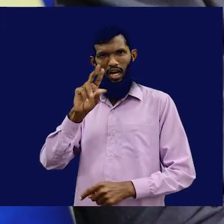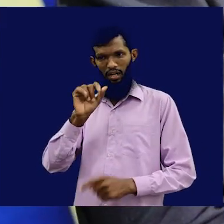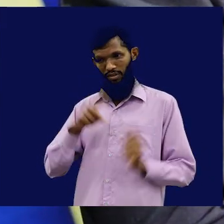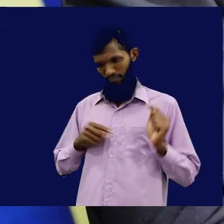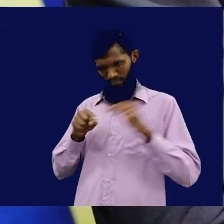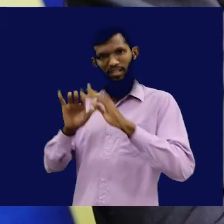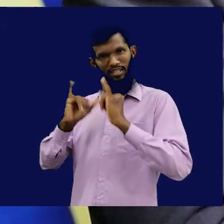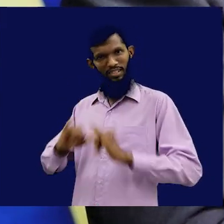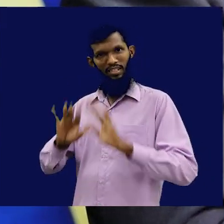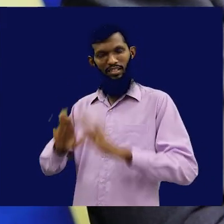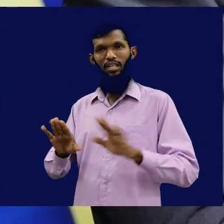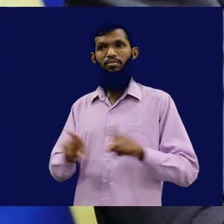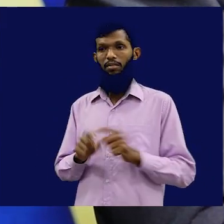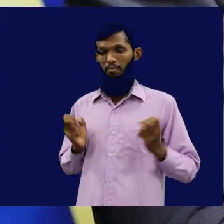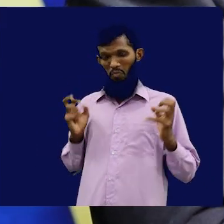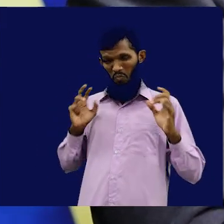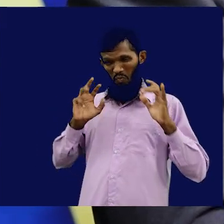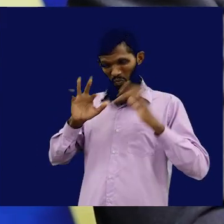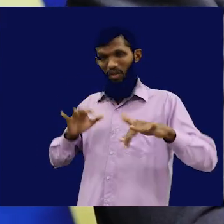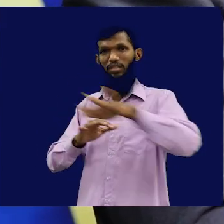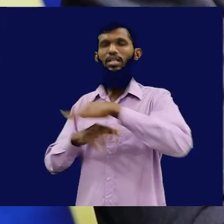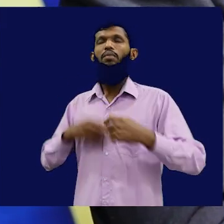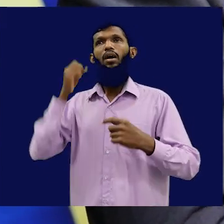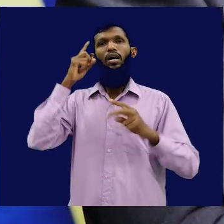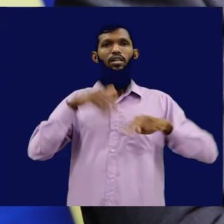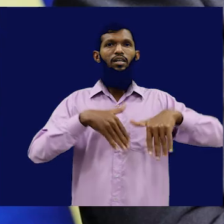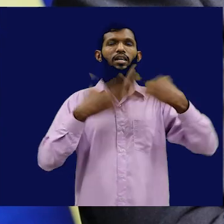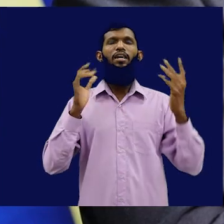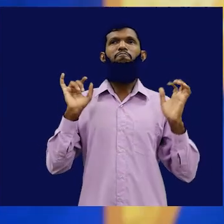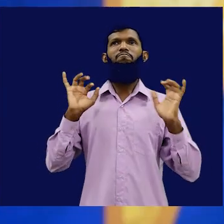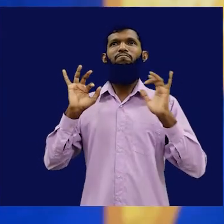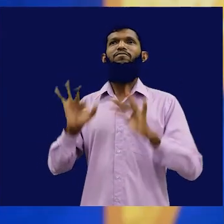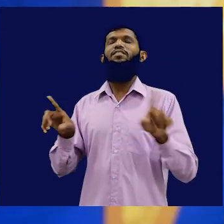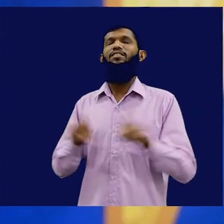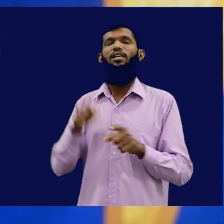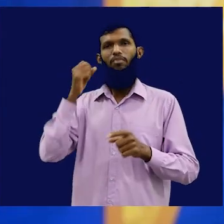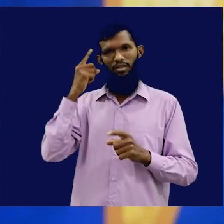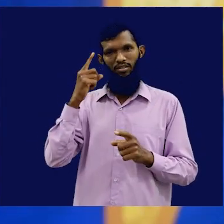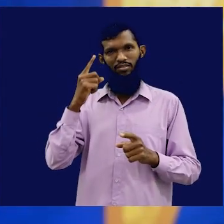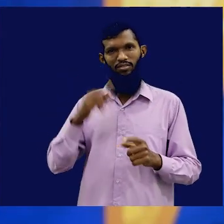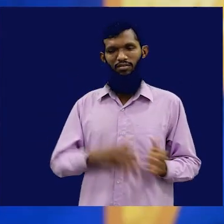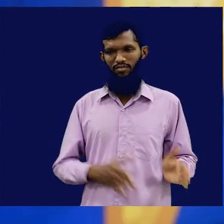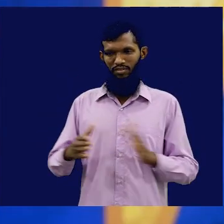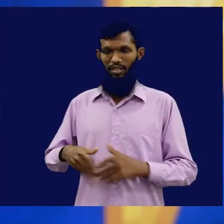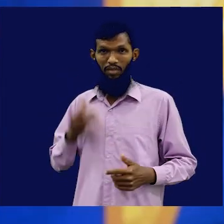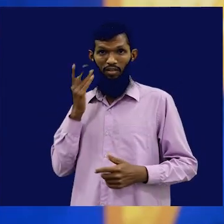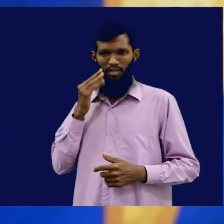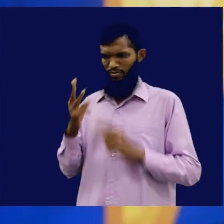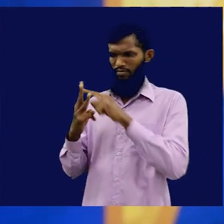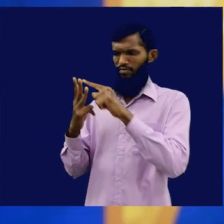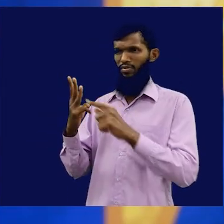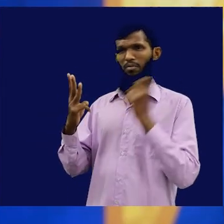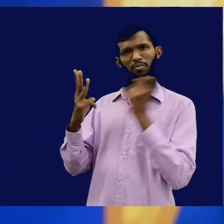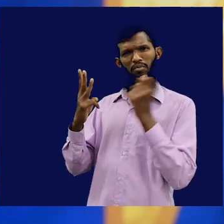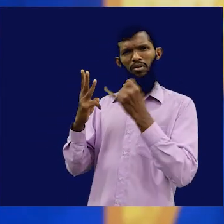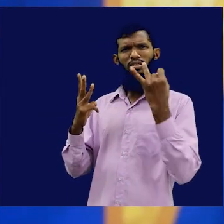Arafah reminds the pilgrim of the crowd of people in the day of gathering. When he throws the pebbles at Jamrat, the Muslim